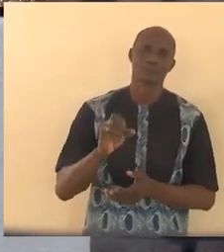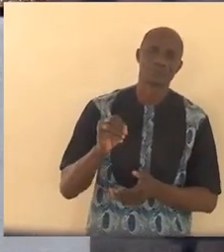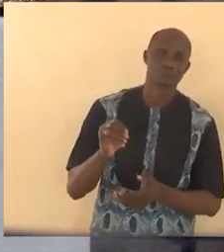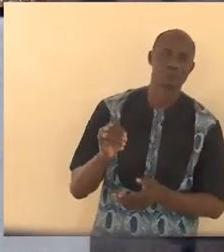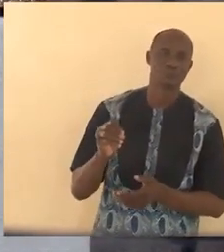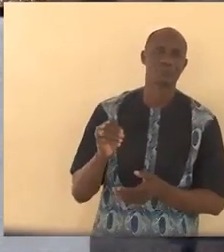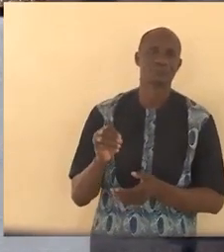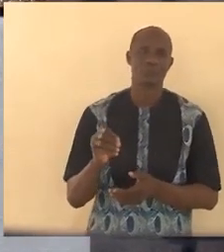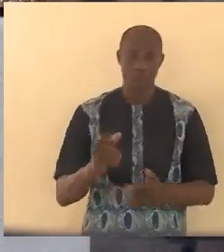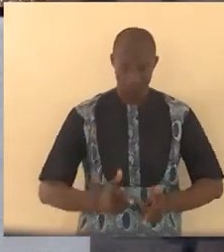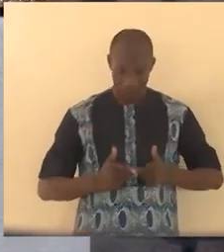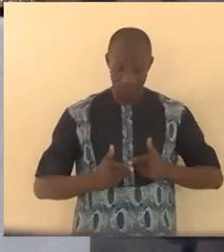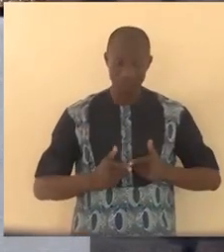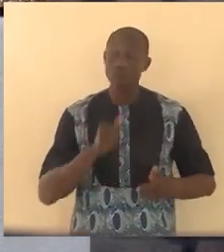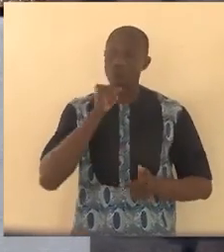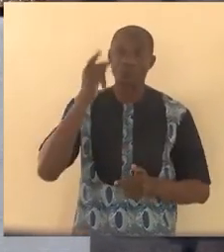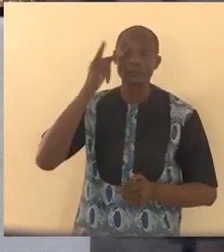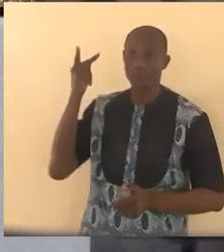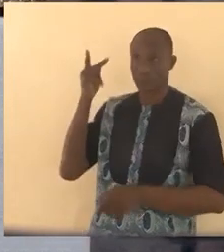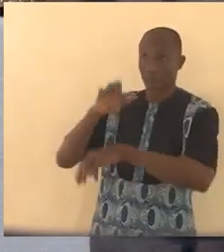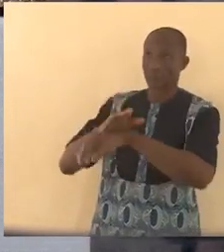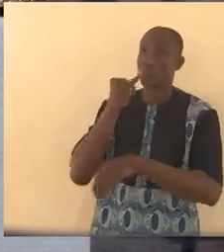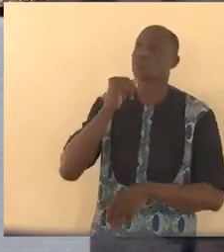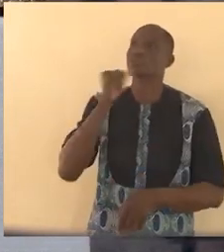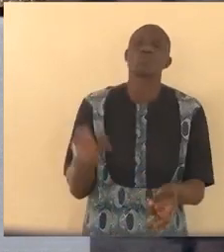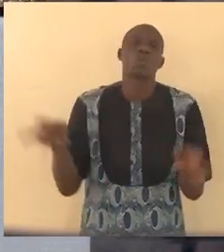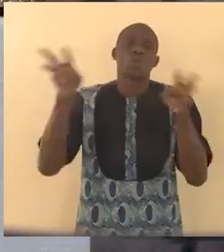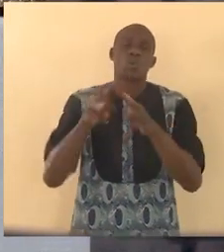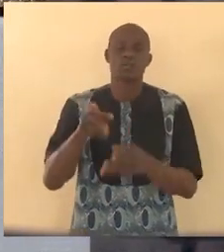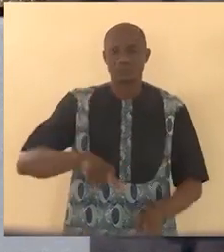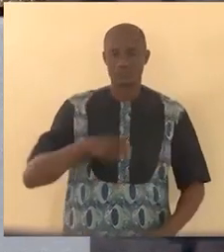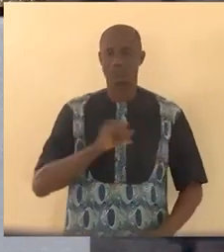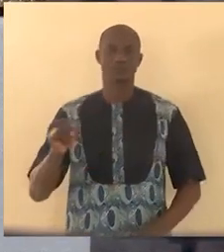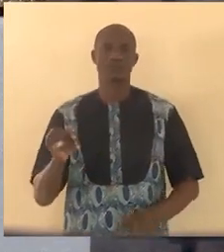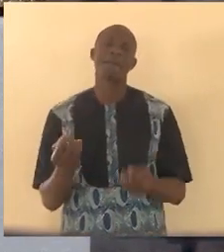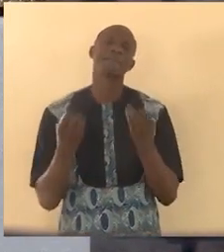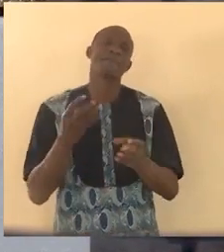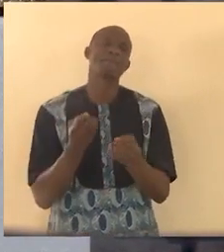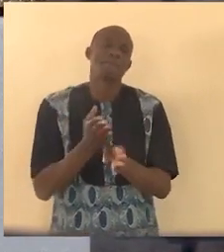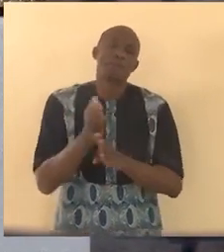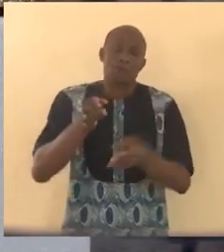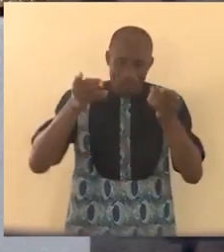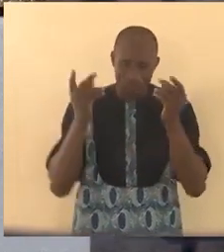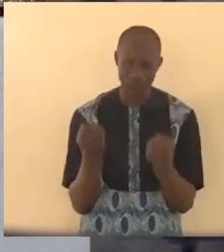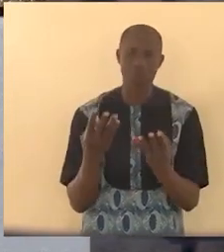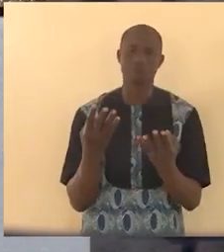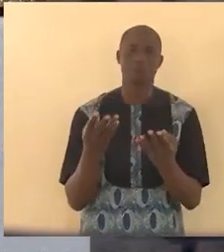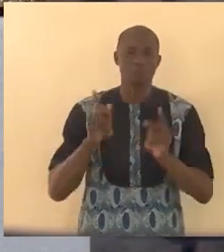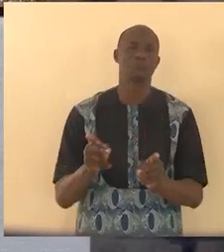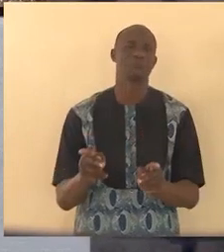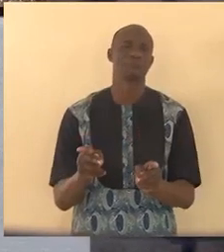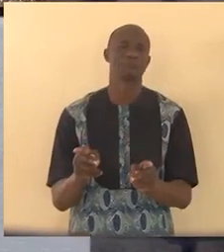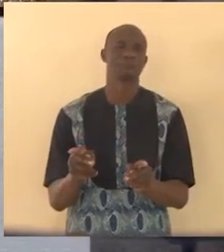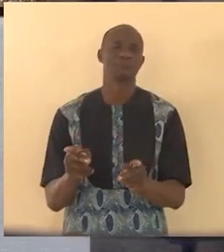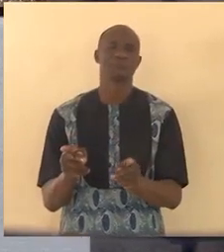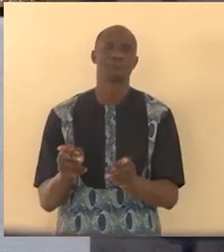Socrates says that a life not reflected upon is not worth living. Unfortunately, the majority of people, how does